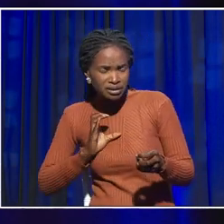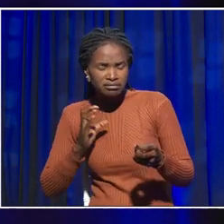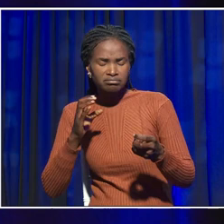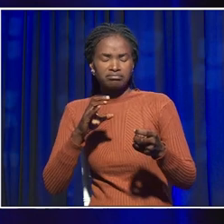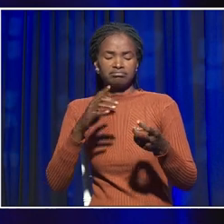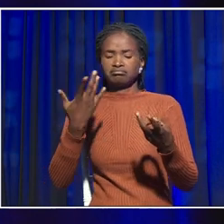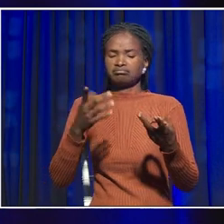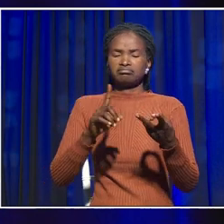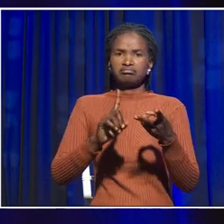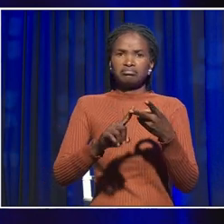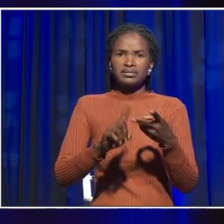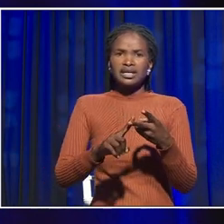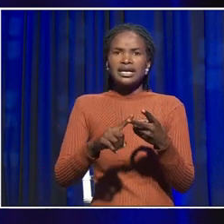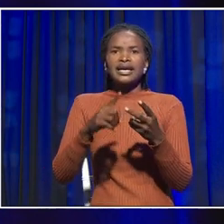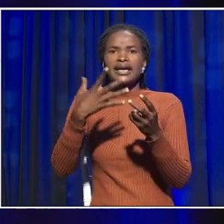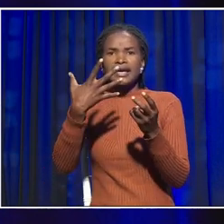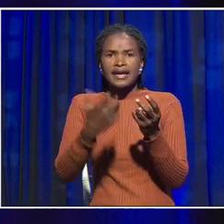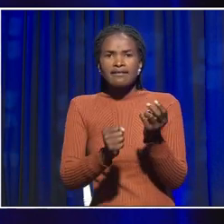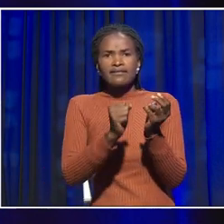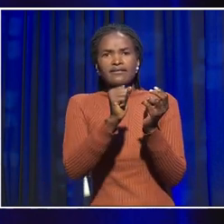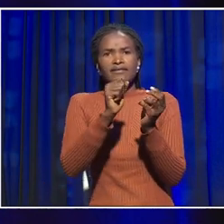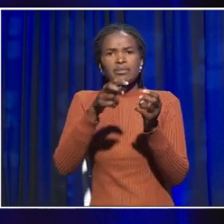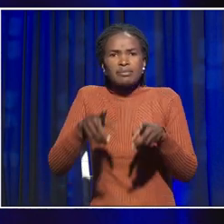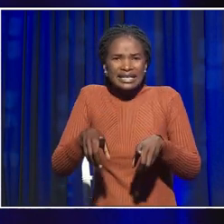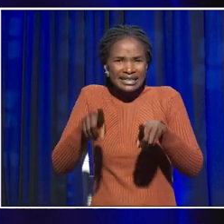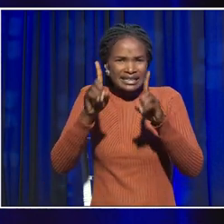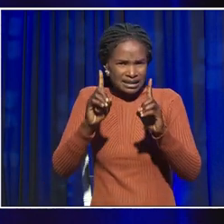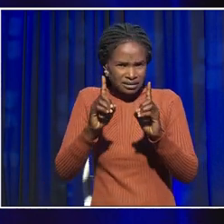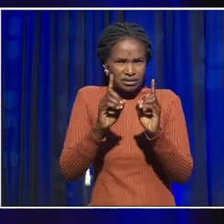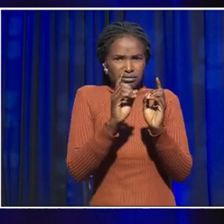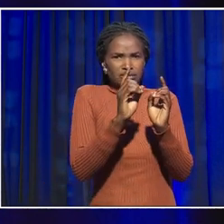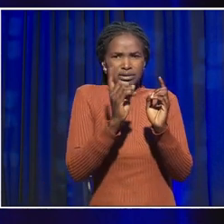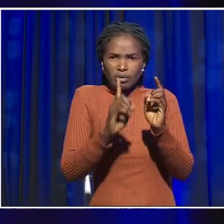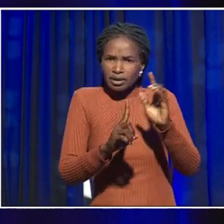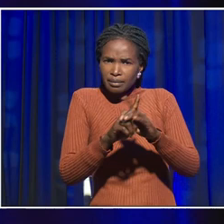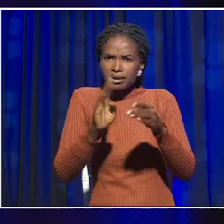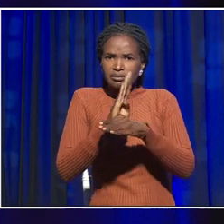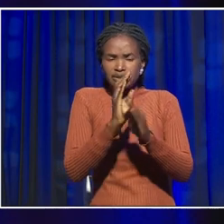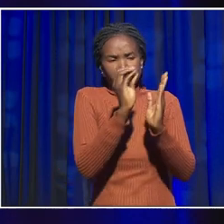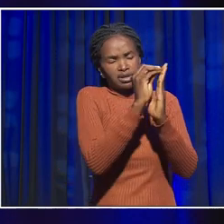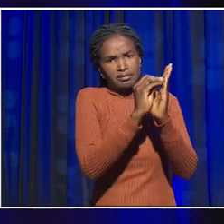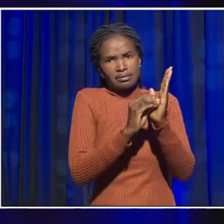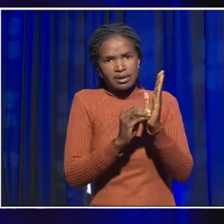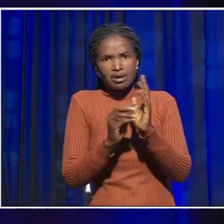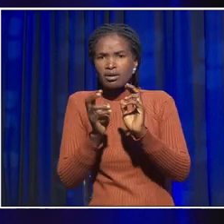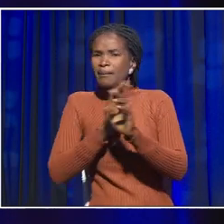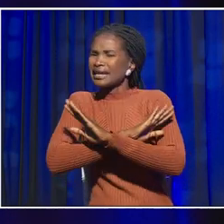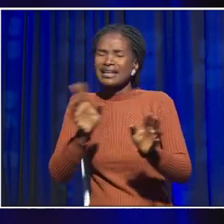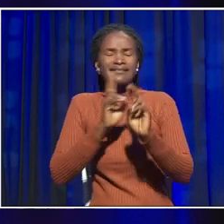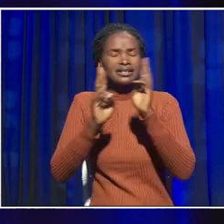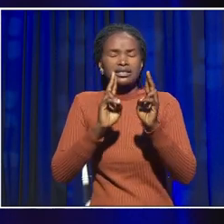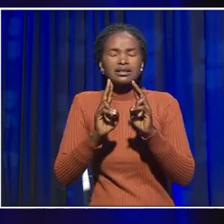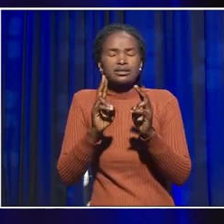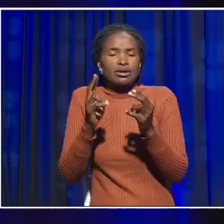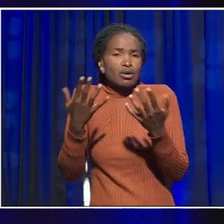have a risk register and a risk discussion happens. But we seldomly have a discussion on the